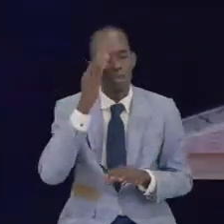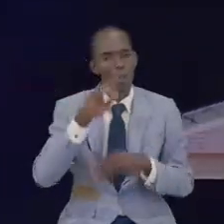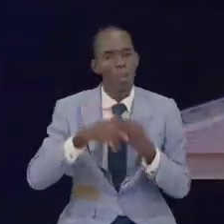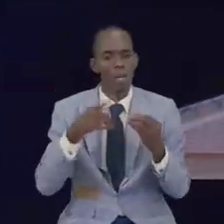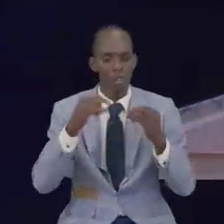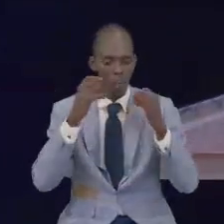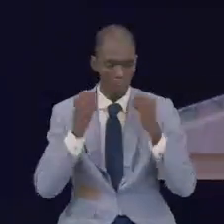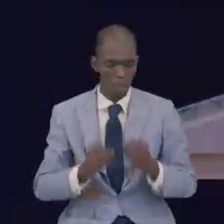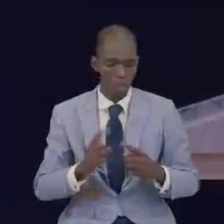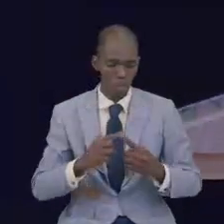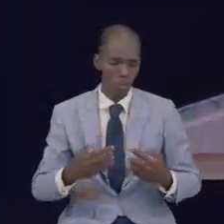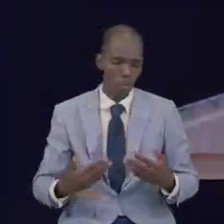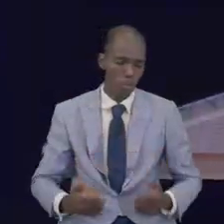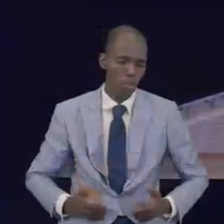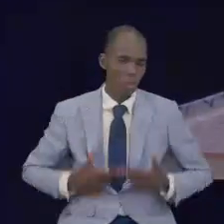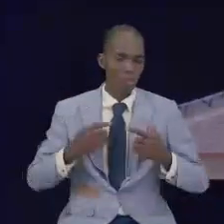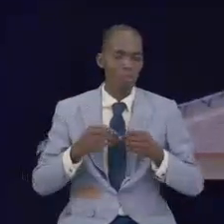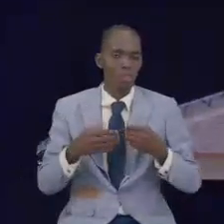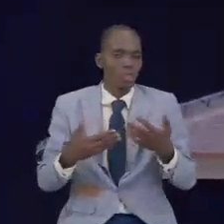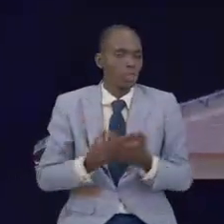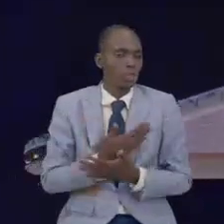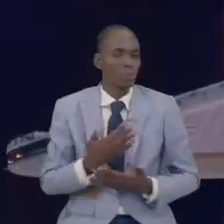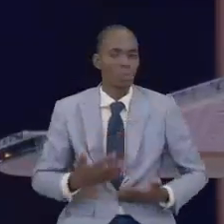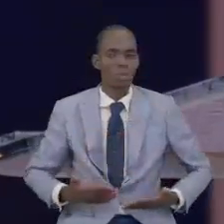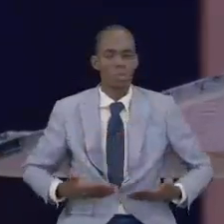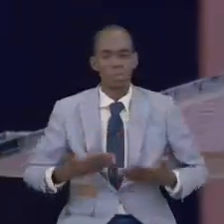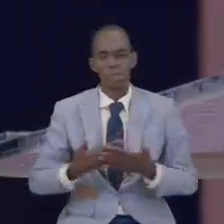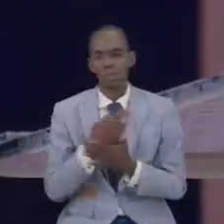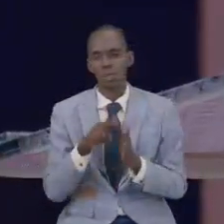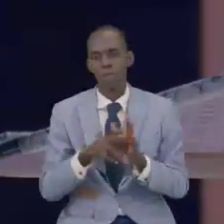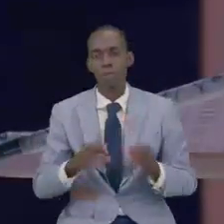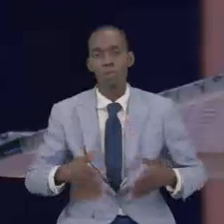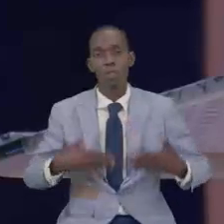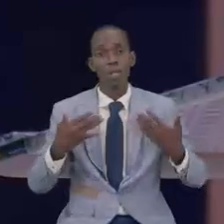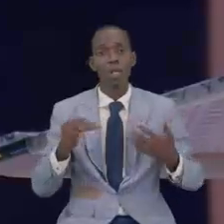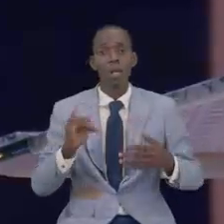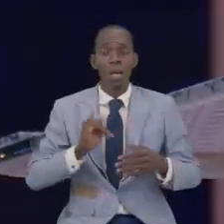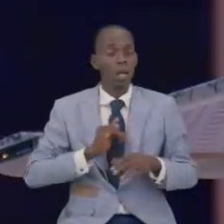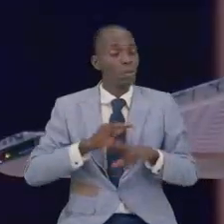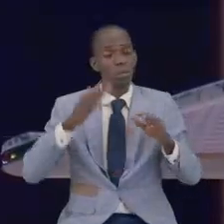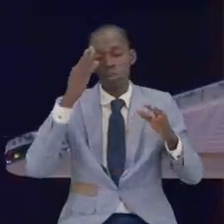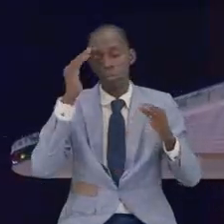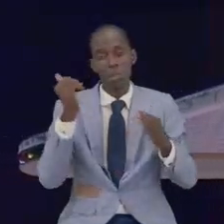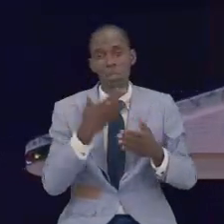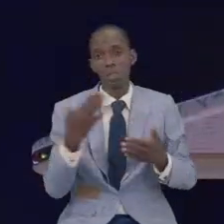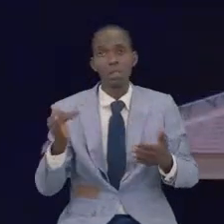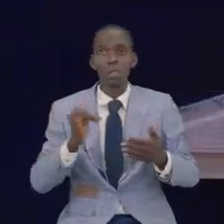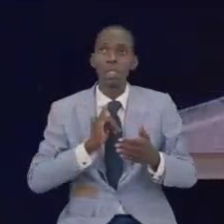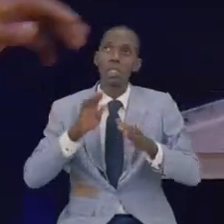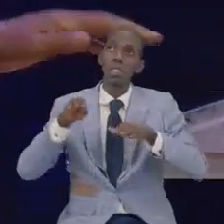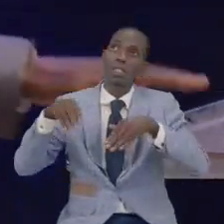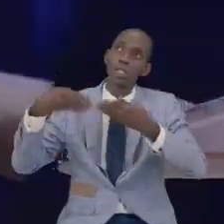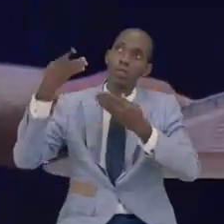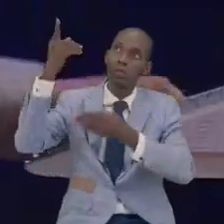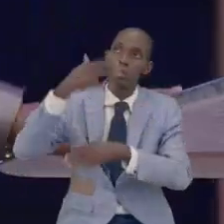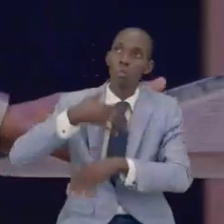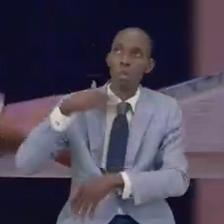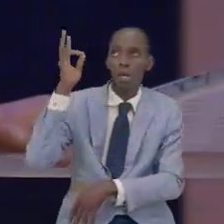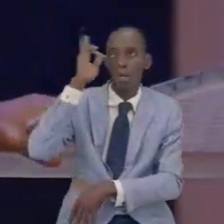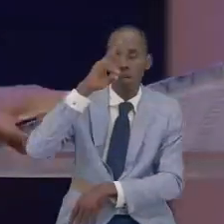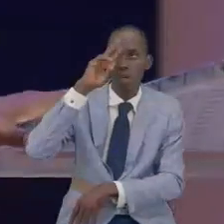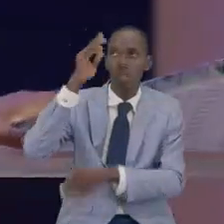life? You are the one that knows I am ignorant, and then we give him our ignorance and we get his knowledge.